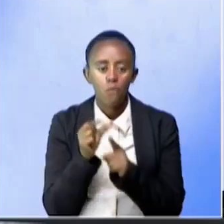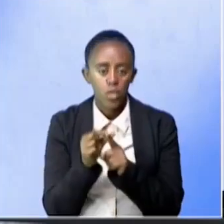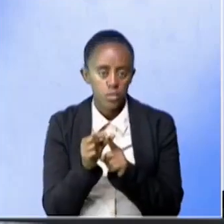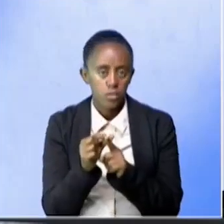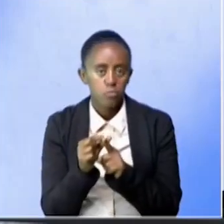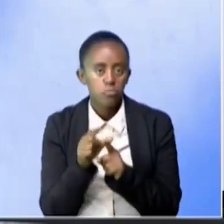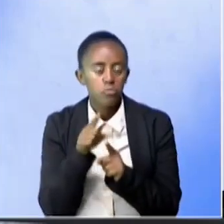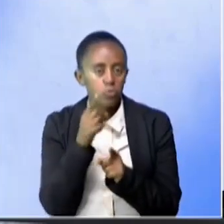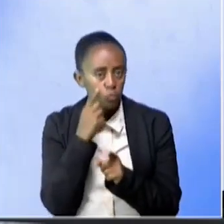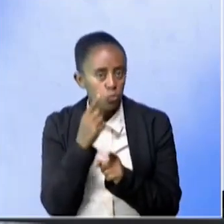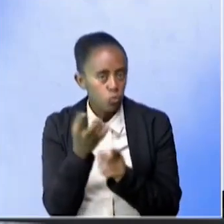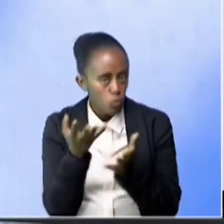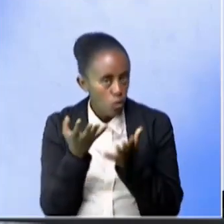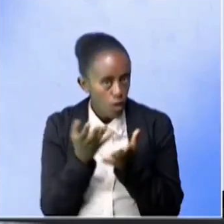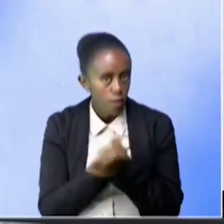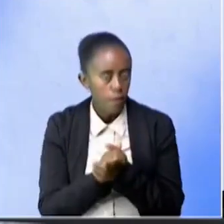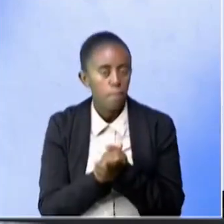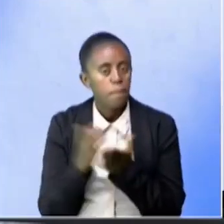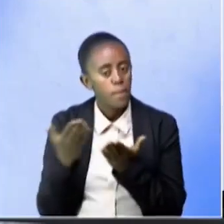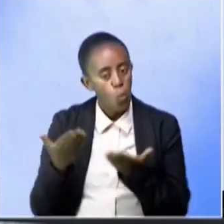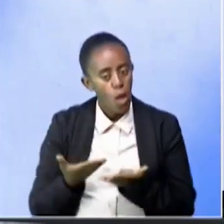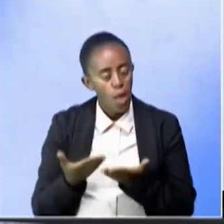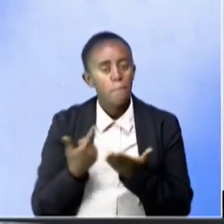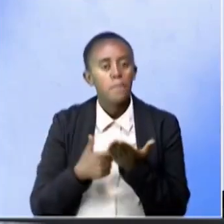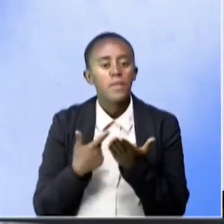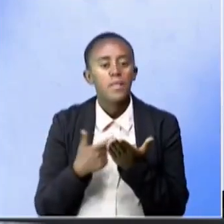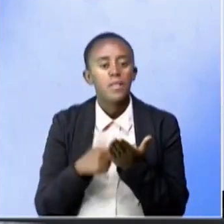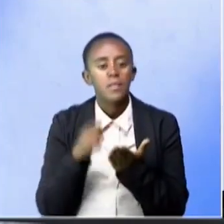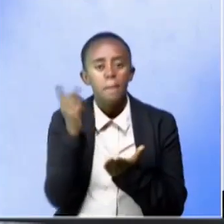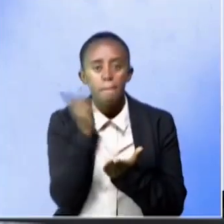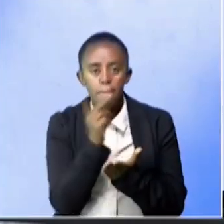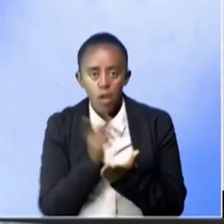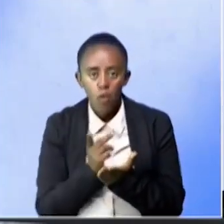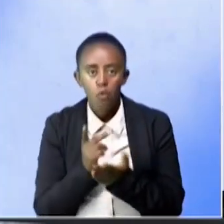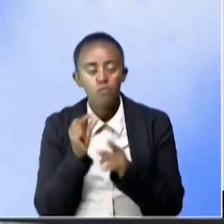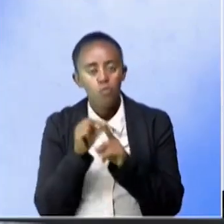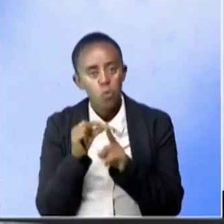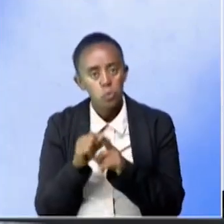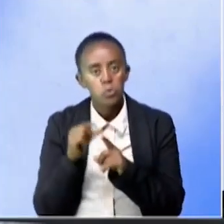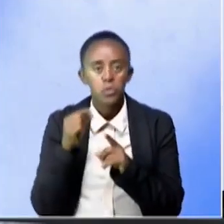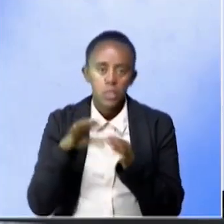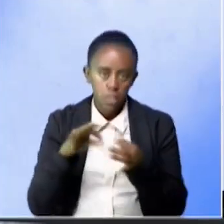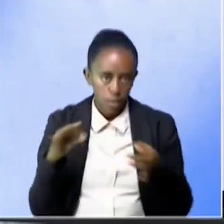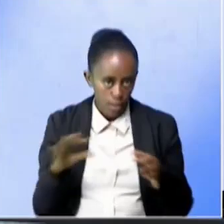If you like, you are welcome to use these pair of words in sentence.